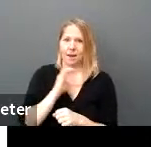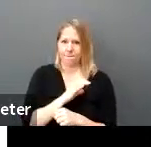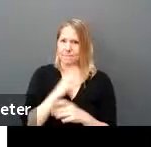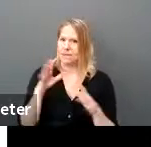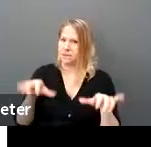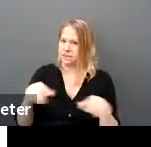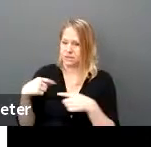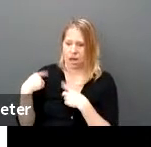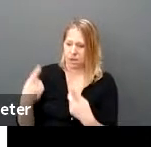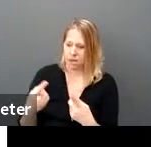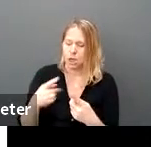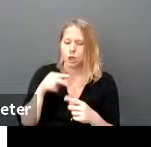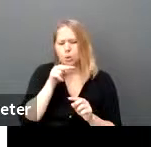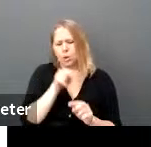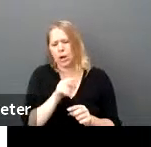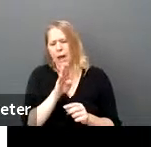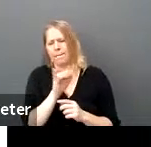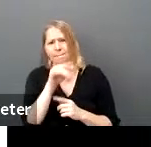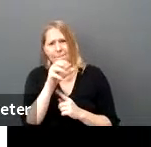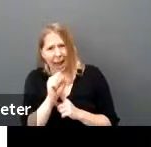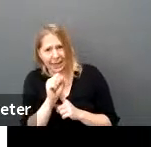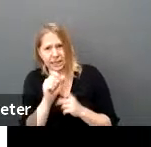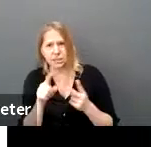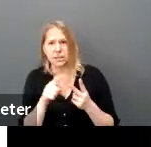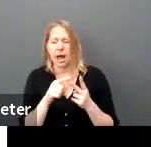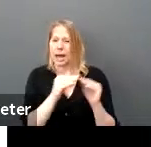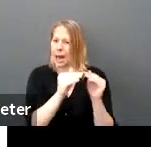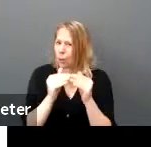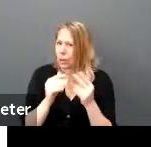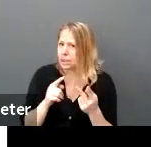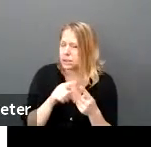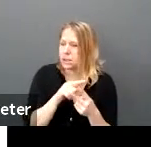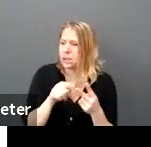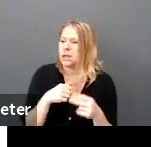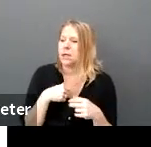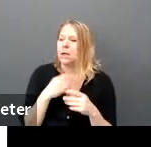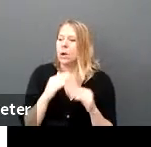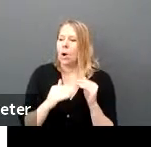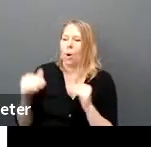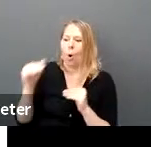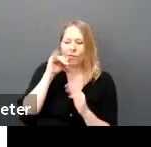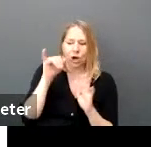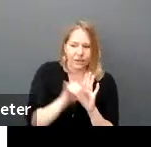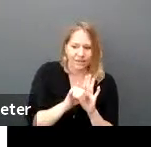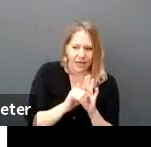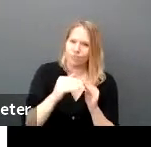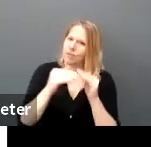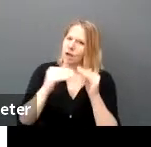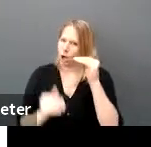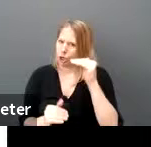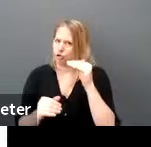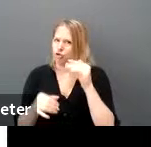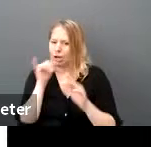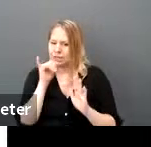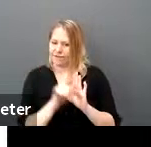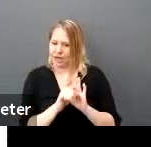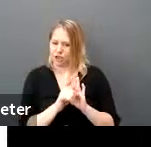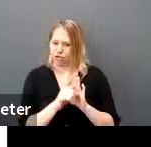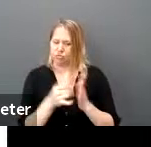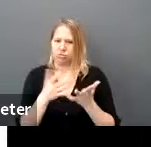done is to look at biases and inequities as relates to over-identification and under-identification of